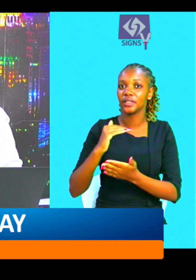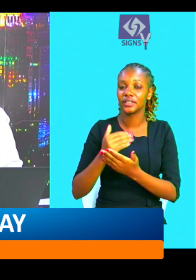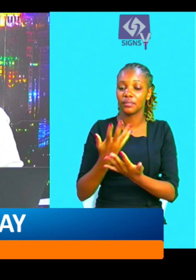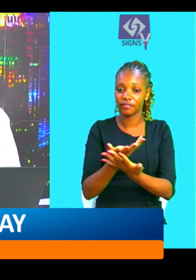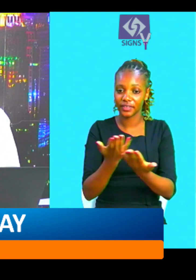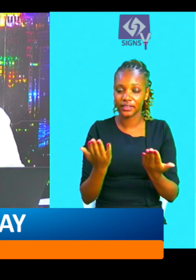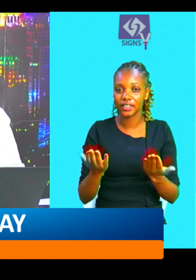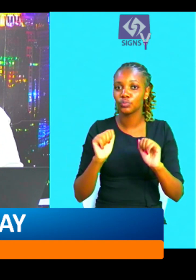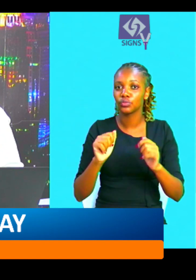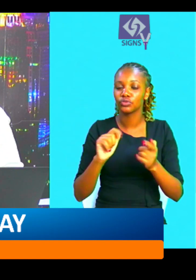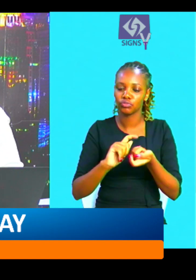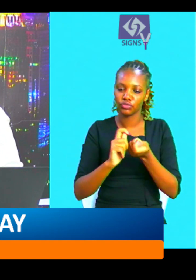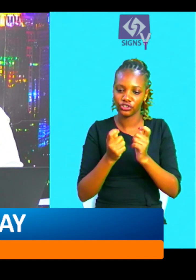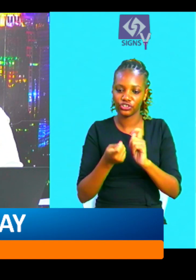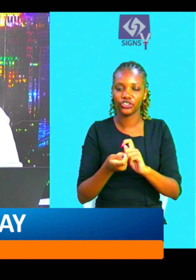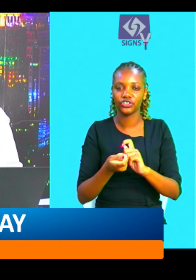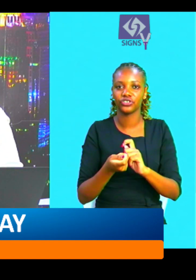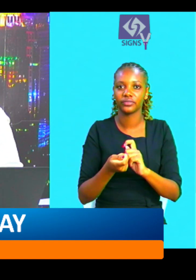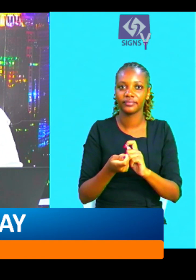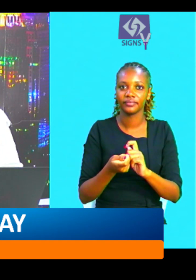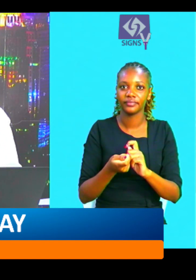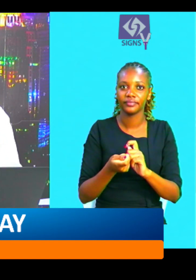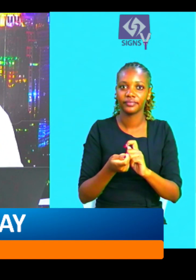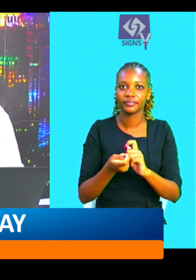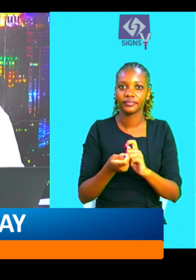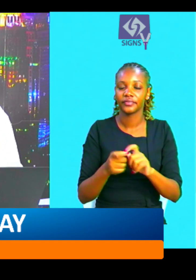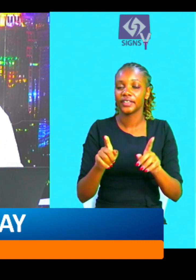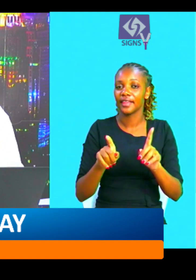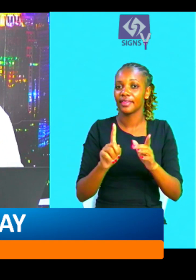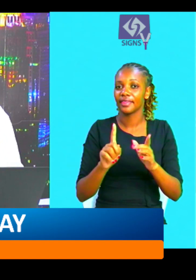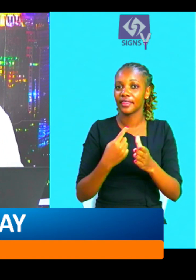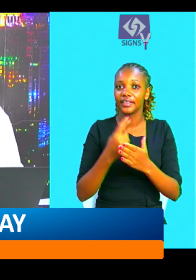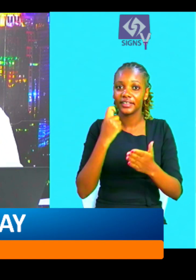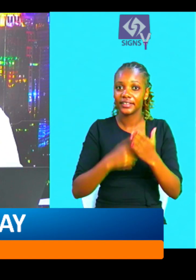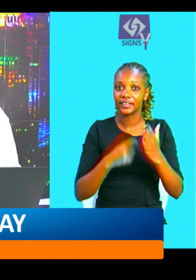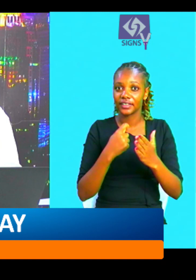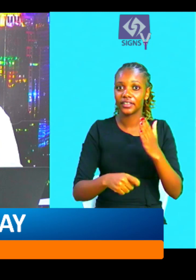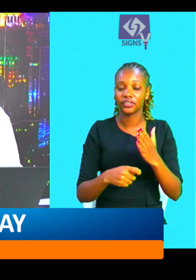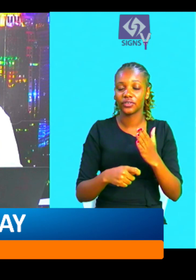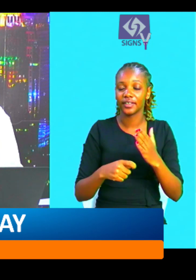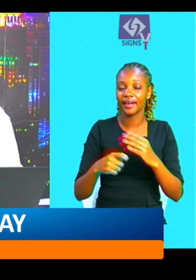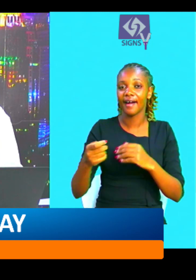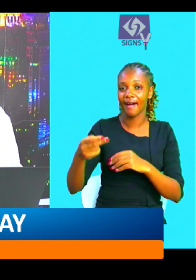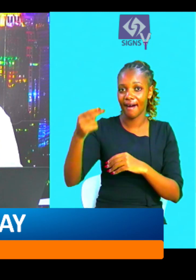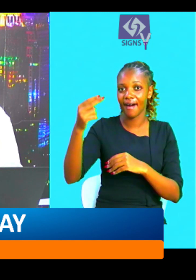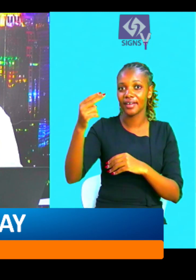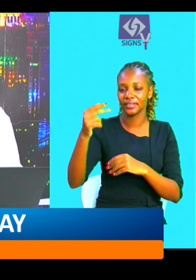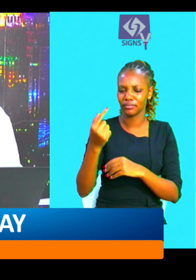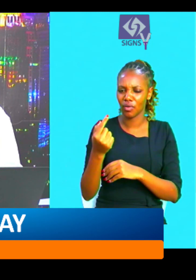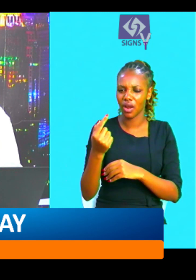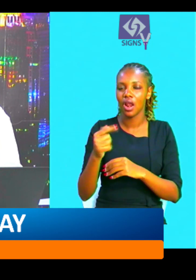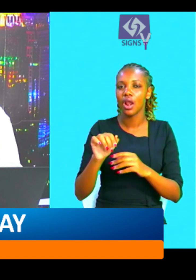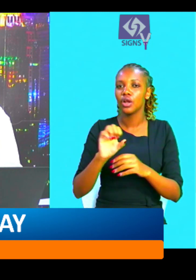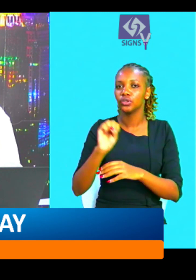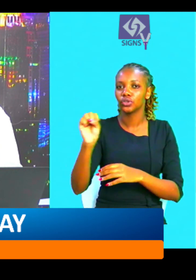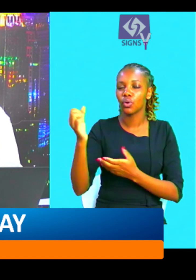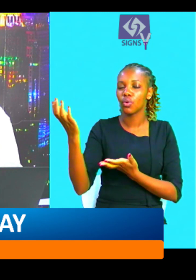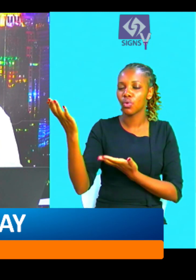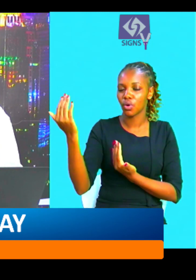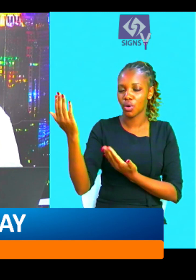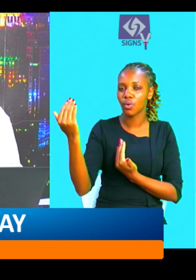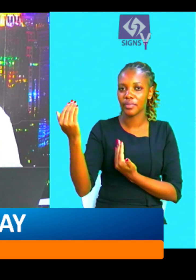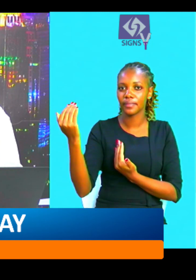even the housing levy fund, there is no body in place to be responsible for the finances.